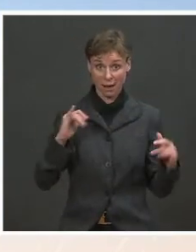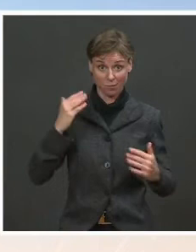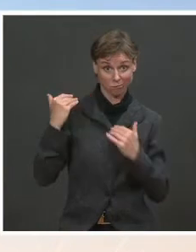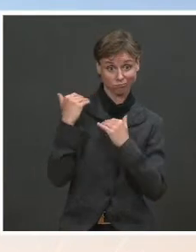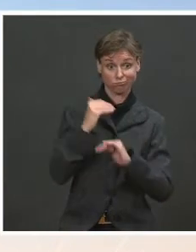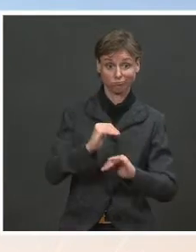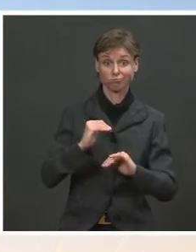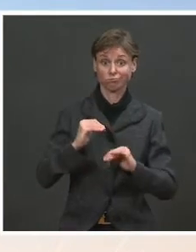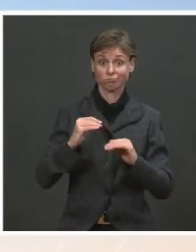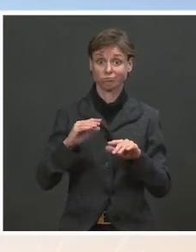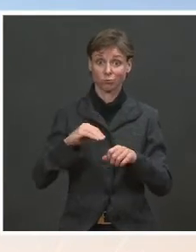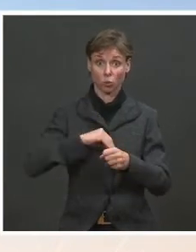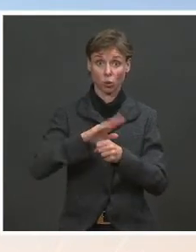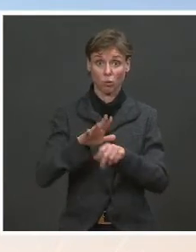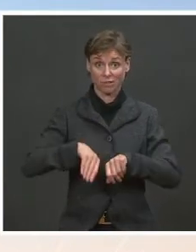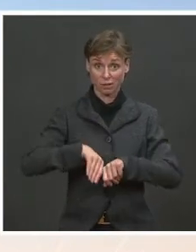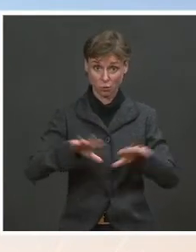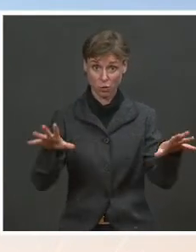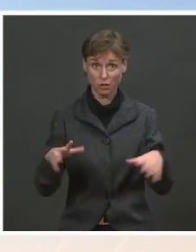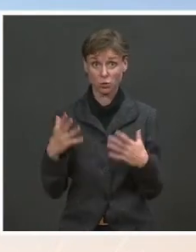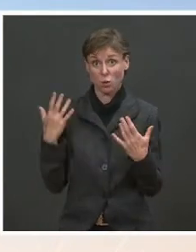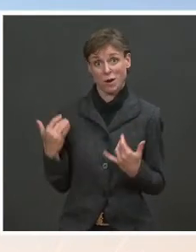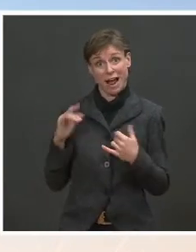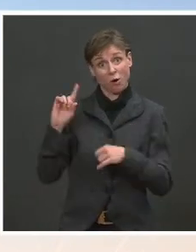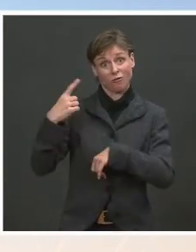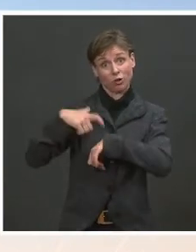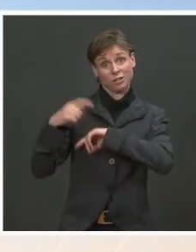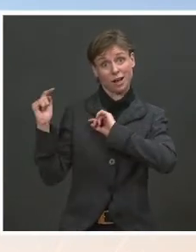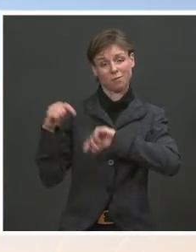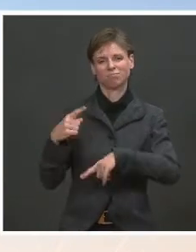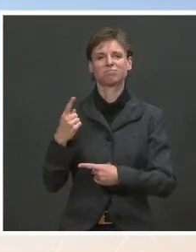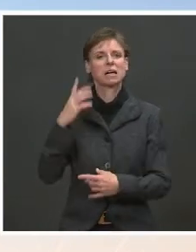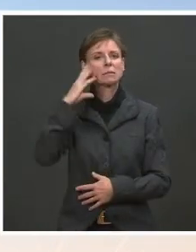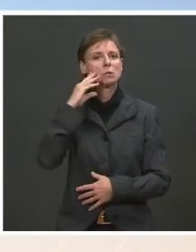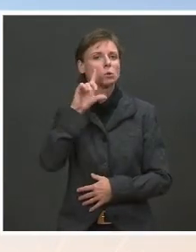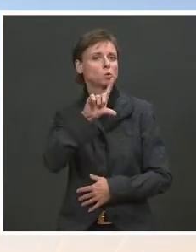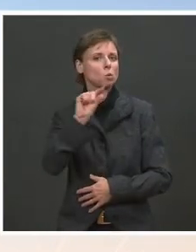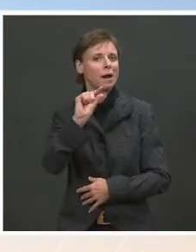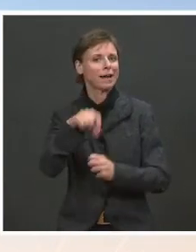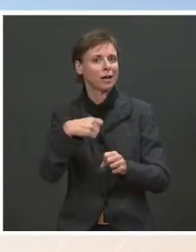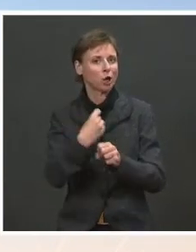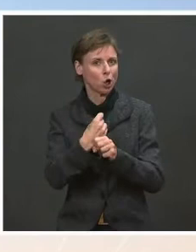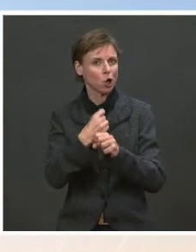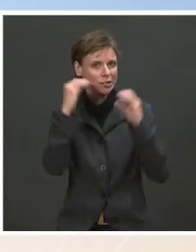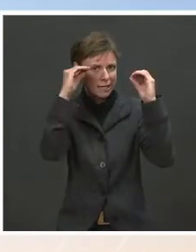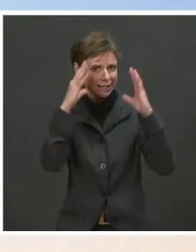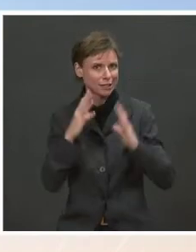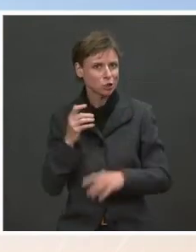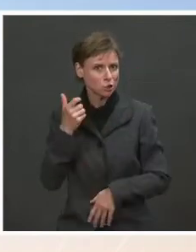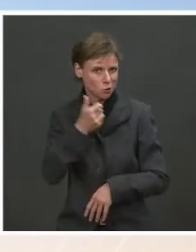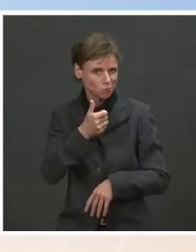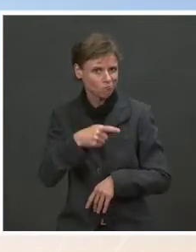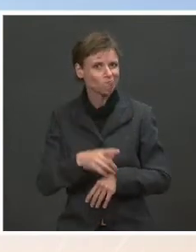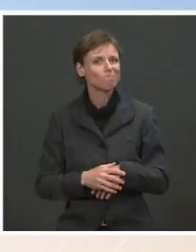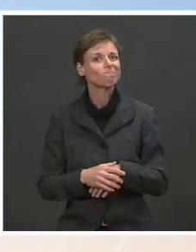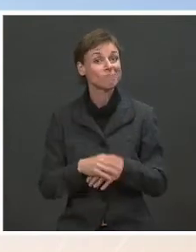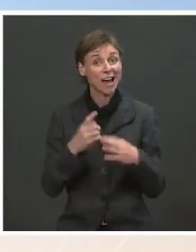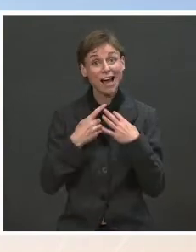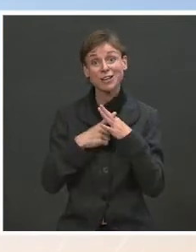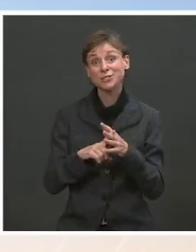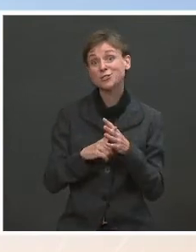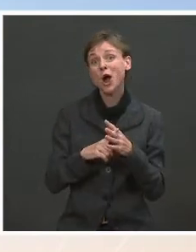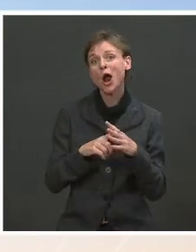first time here, first of many, hopefully. He has 2 decades of experience as a public school educator. He began his career as